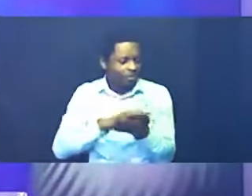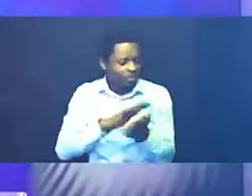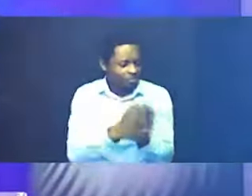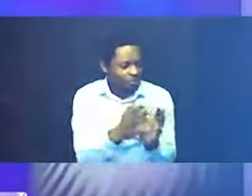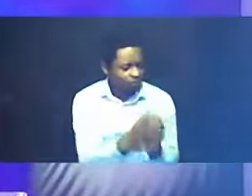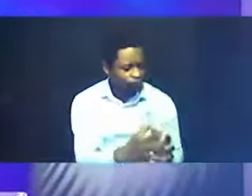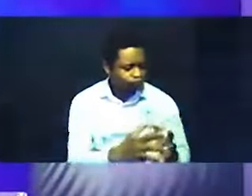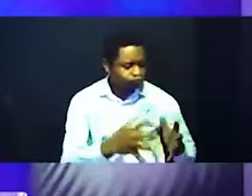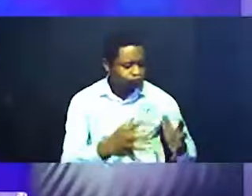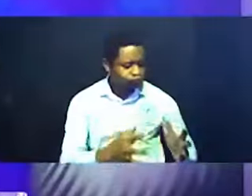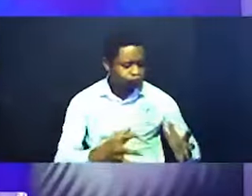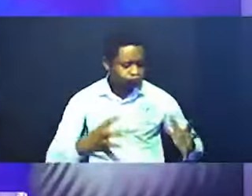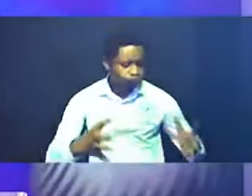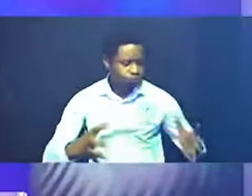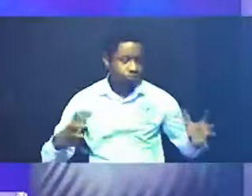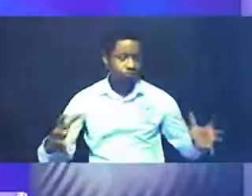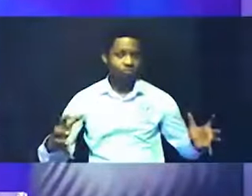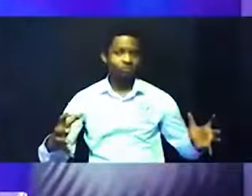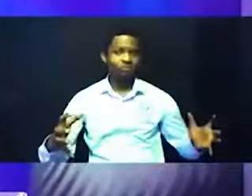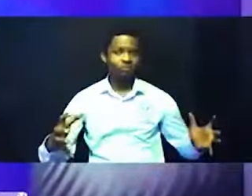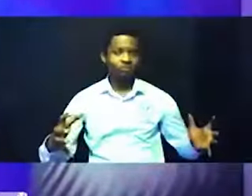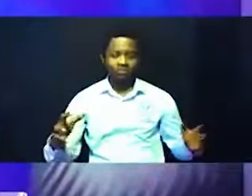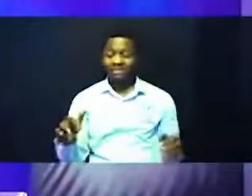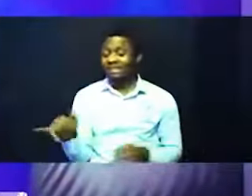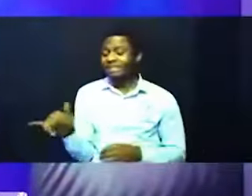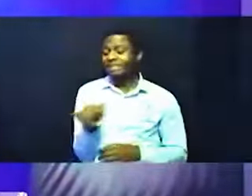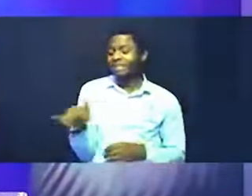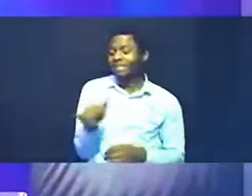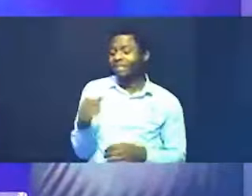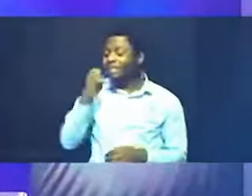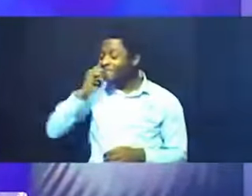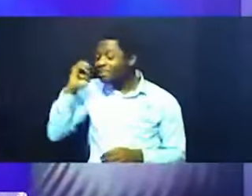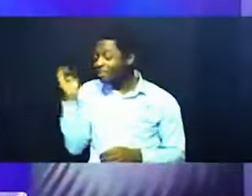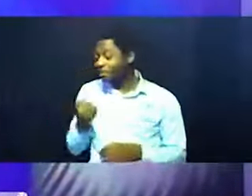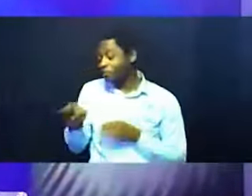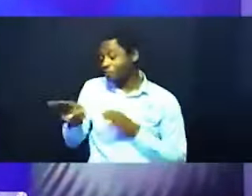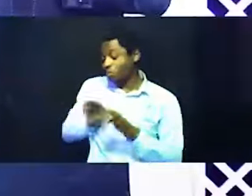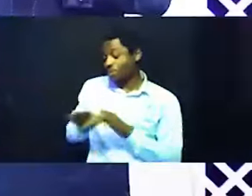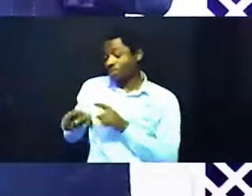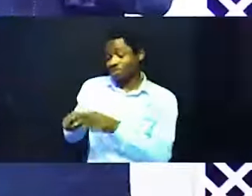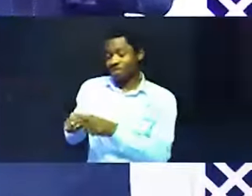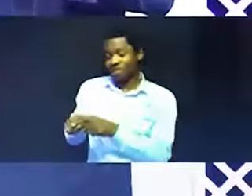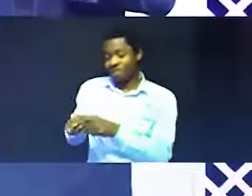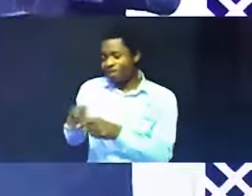effect so is the effect of evil conduct and erroneous